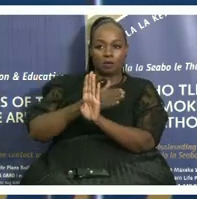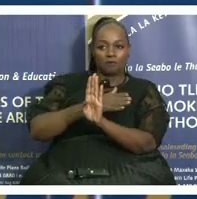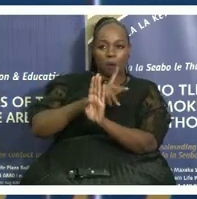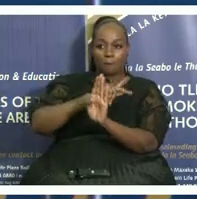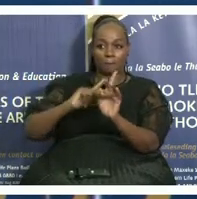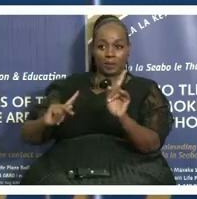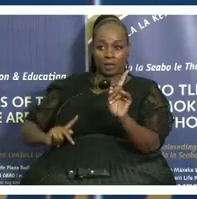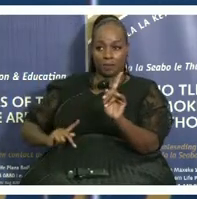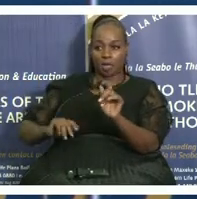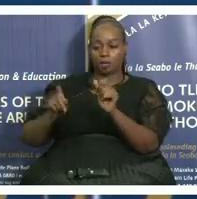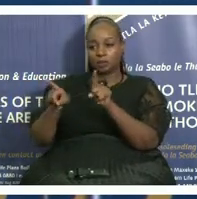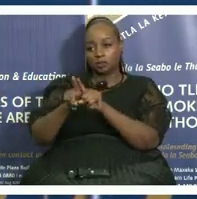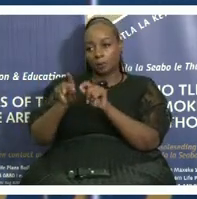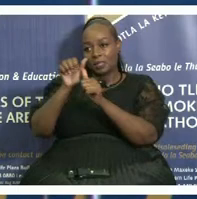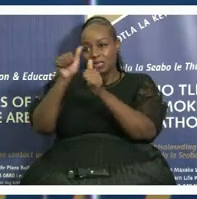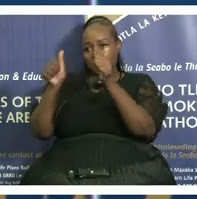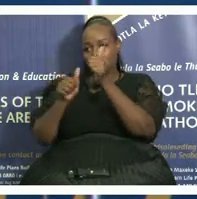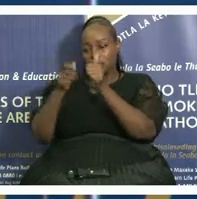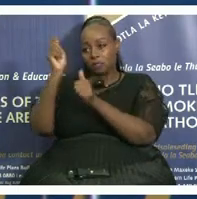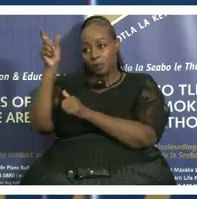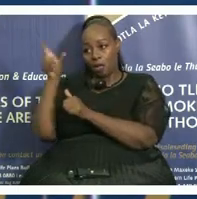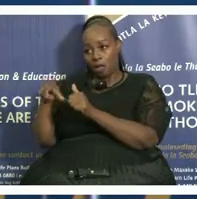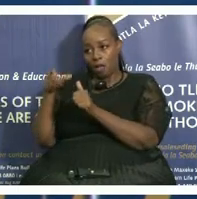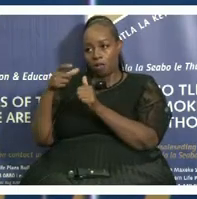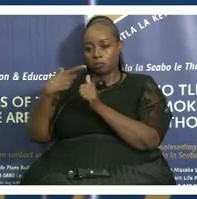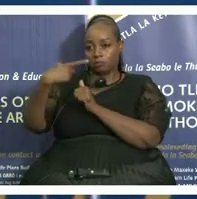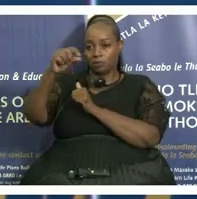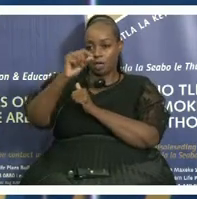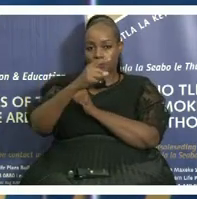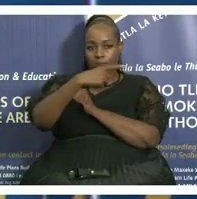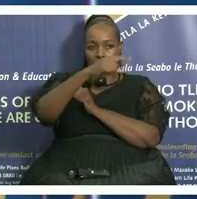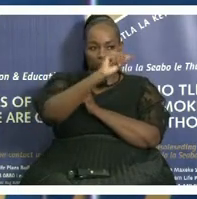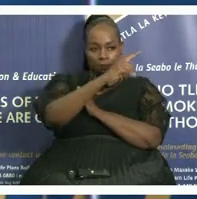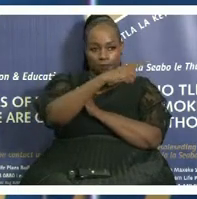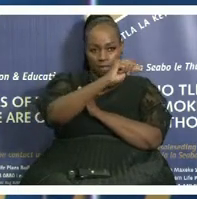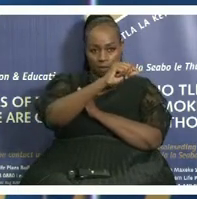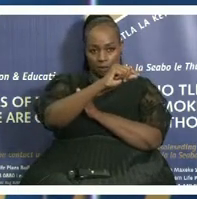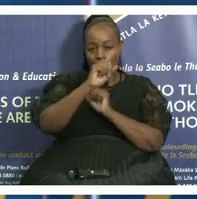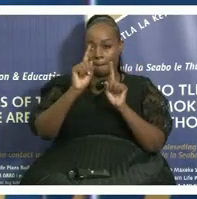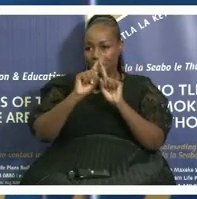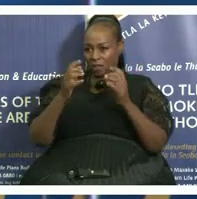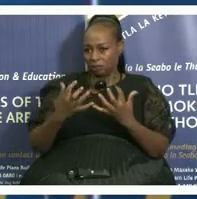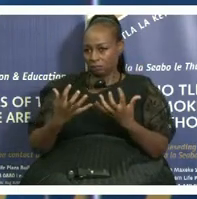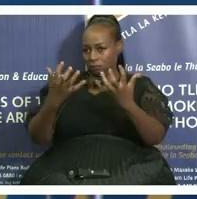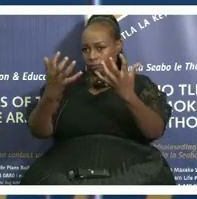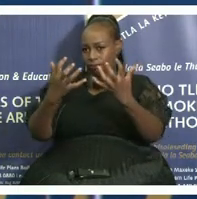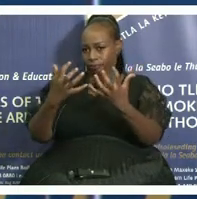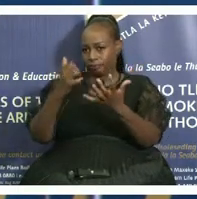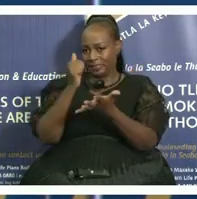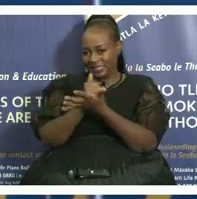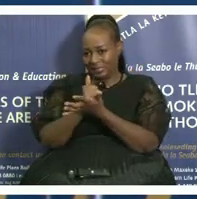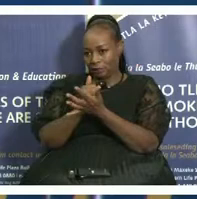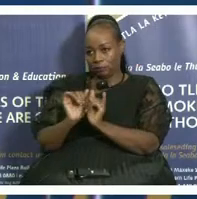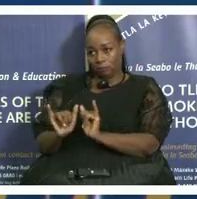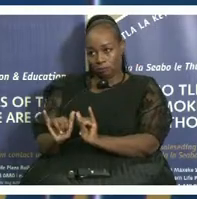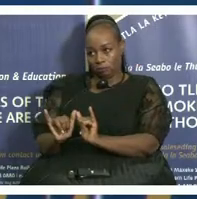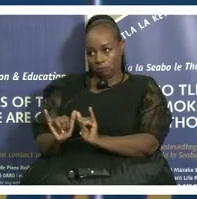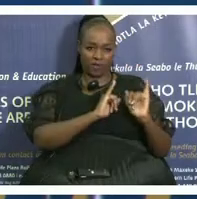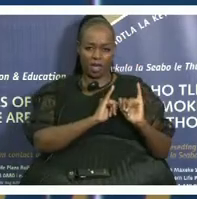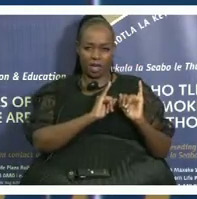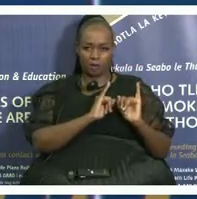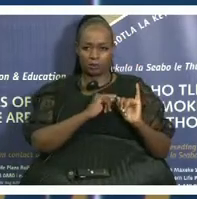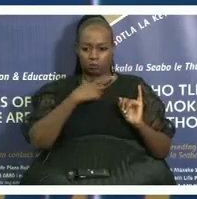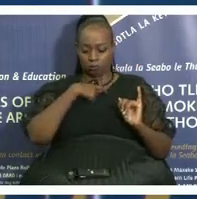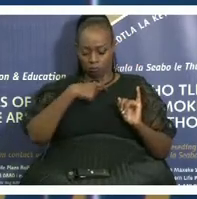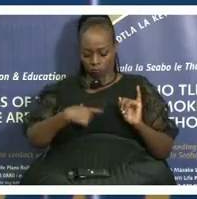Premier and the speaker leave the house, that the guests should remain at their seats while the honorable